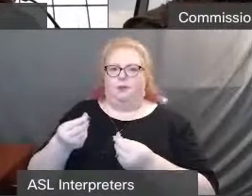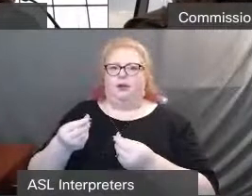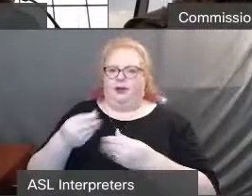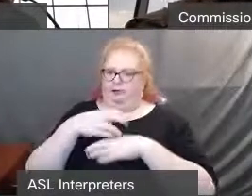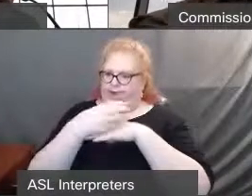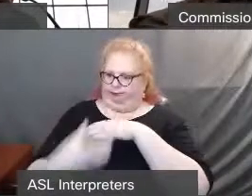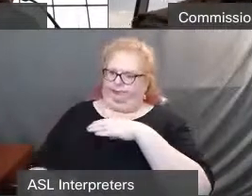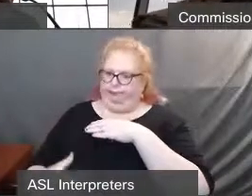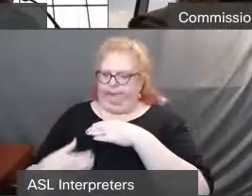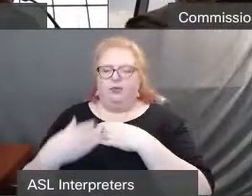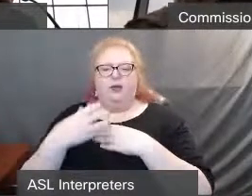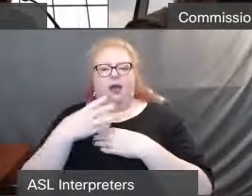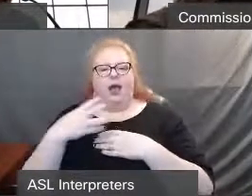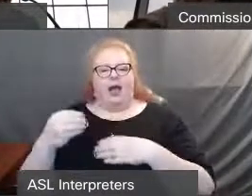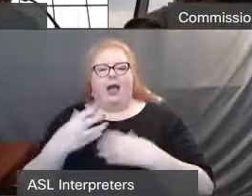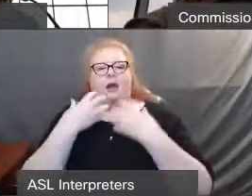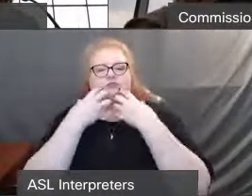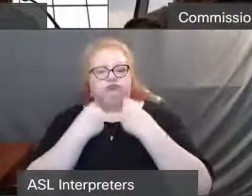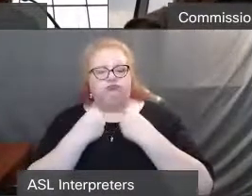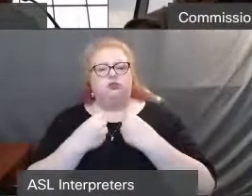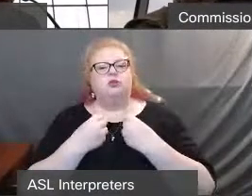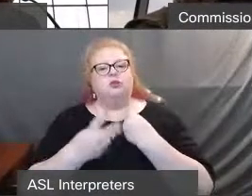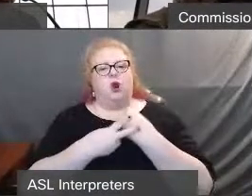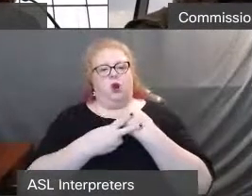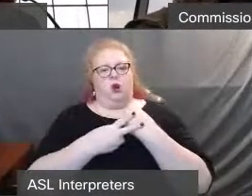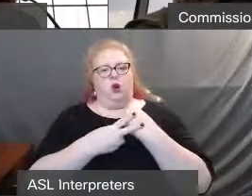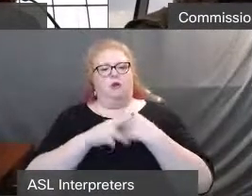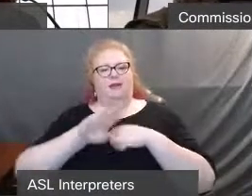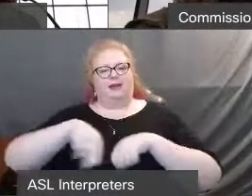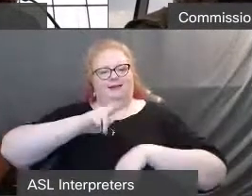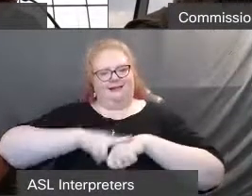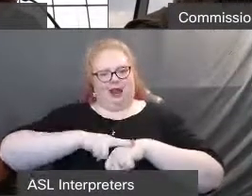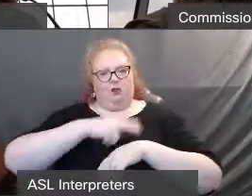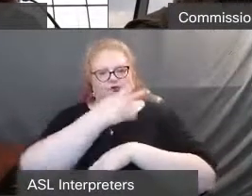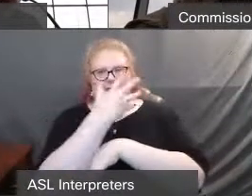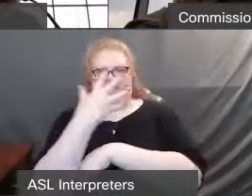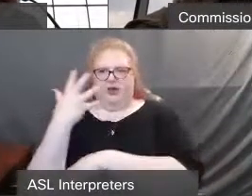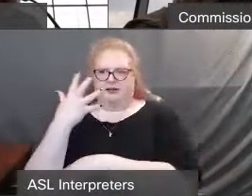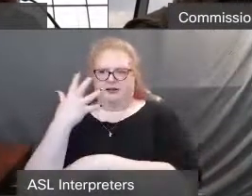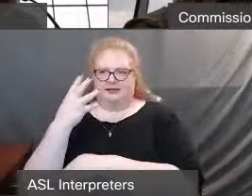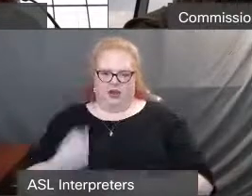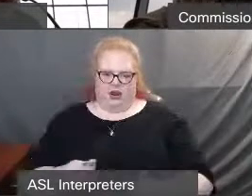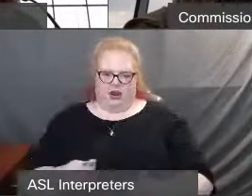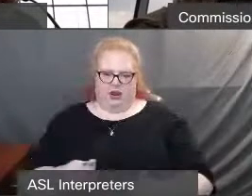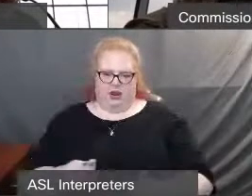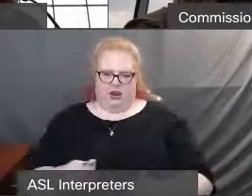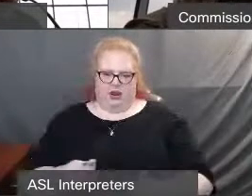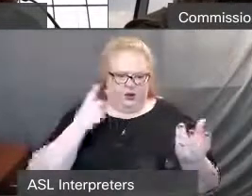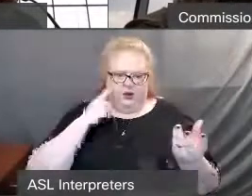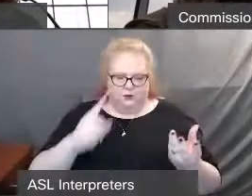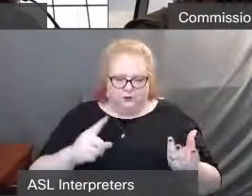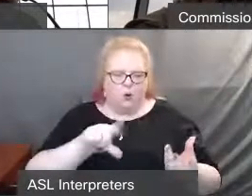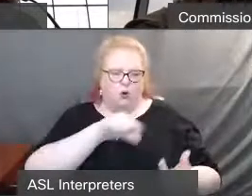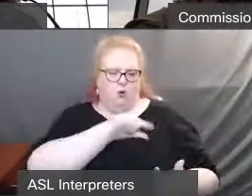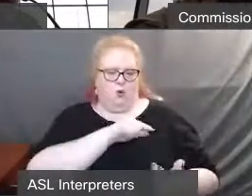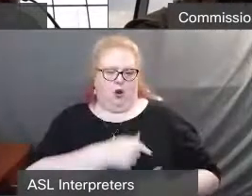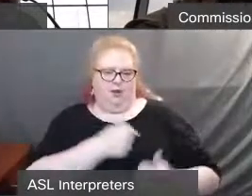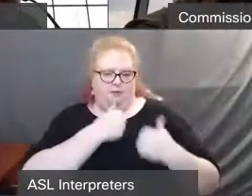preserve natural vegetation, which enhances the quality of life for the community, to conceal